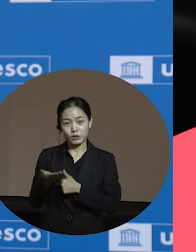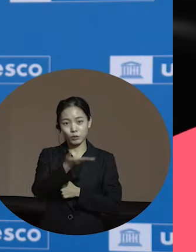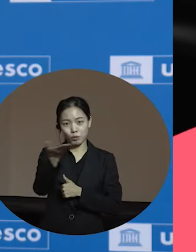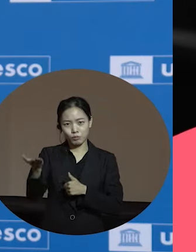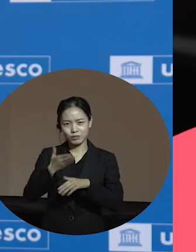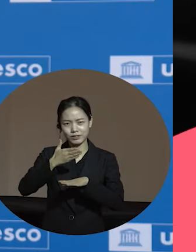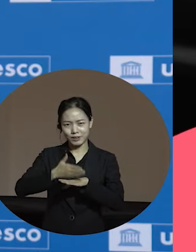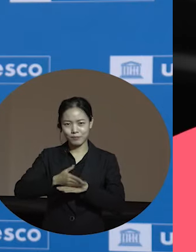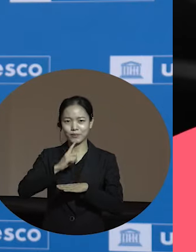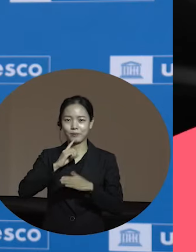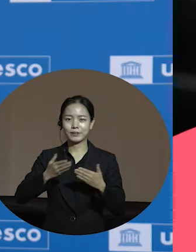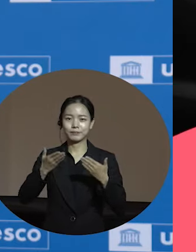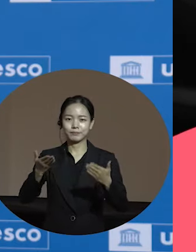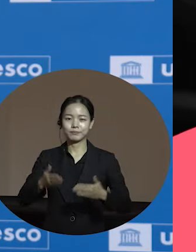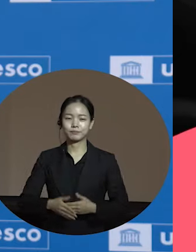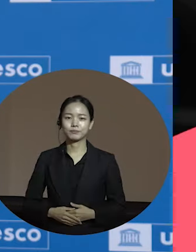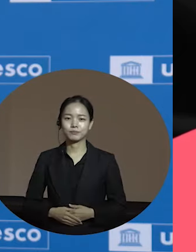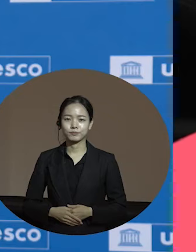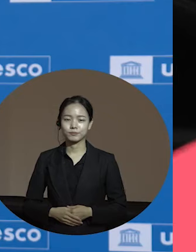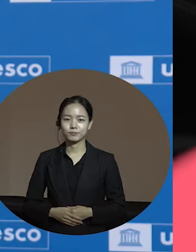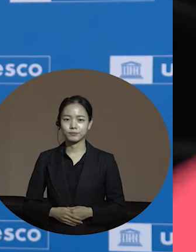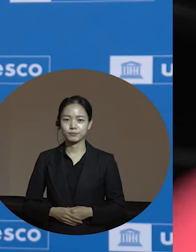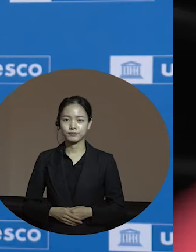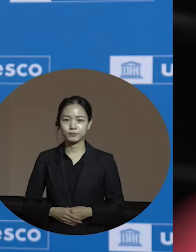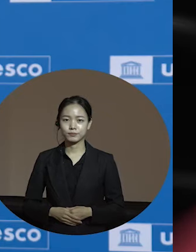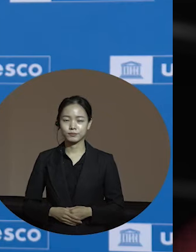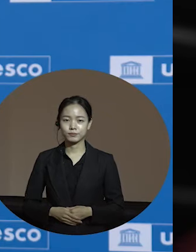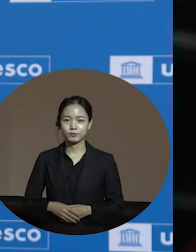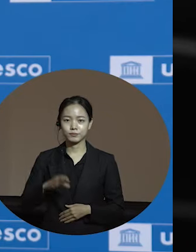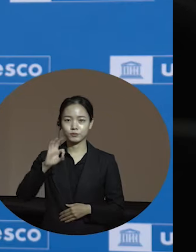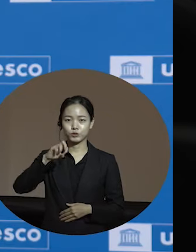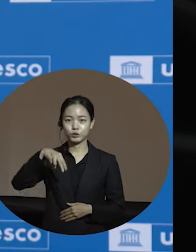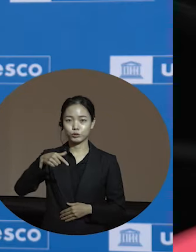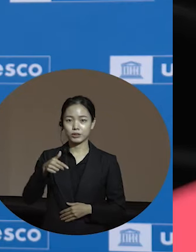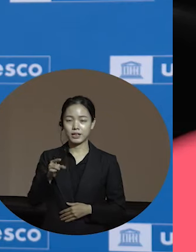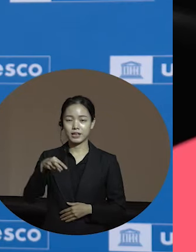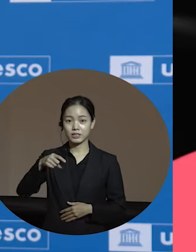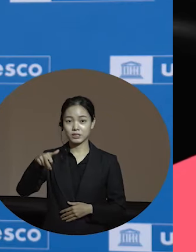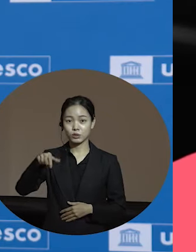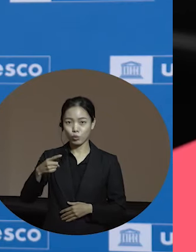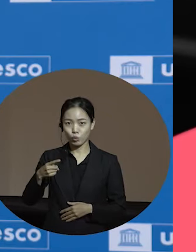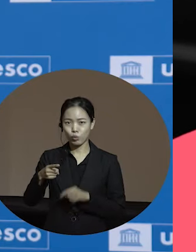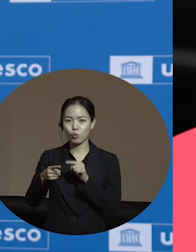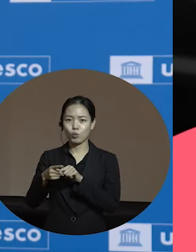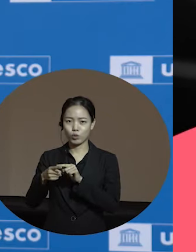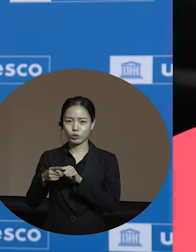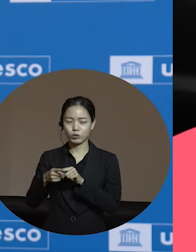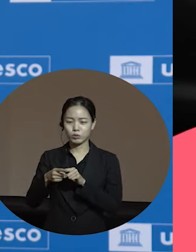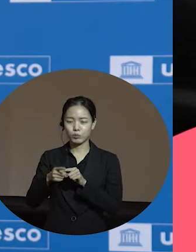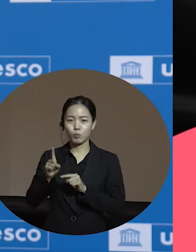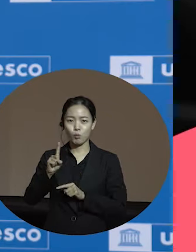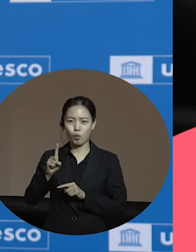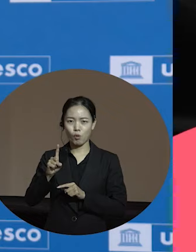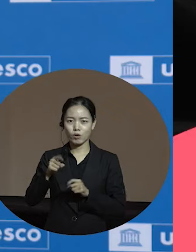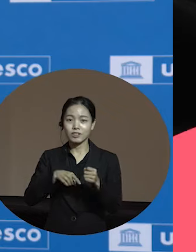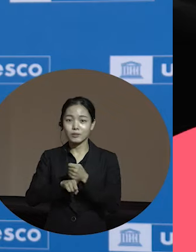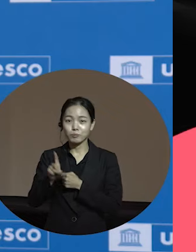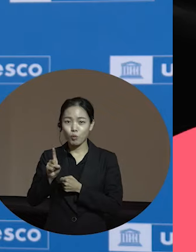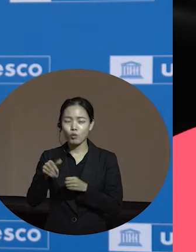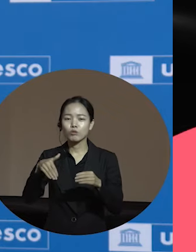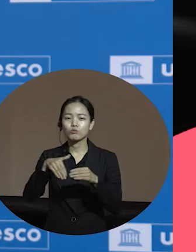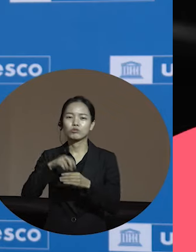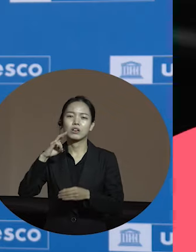The UNESCO framework stands as a compelling affirmation of the value of culture and the arts. It underscores